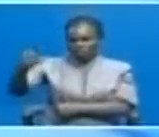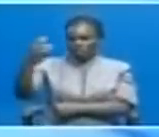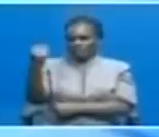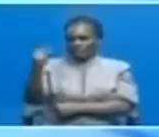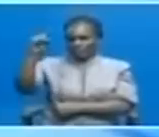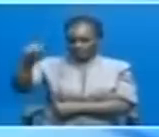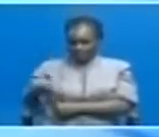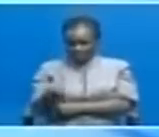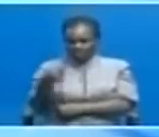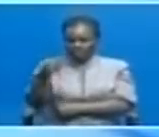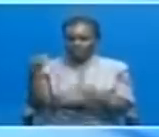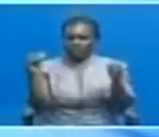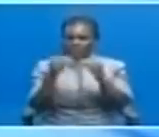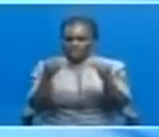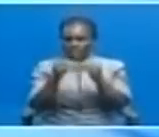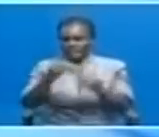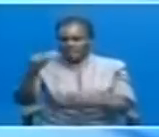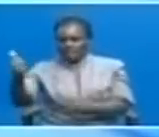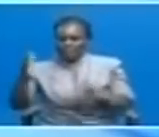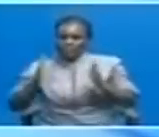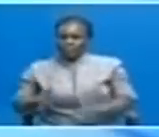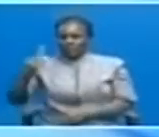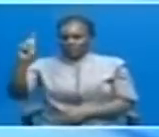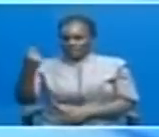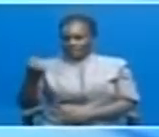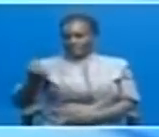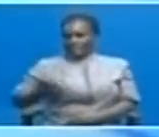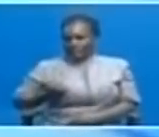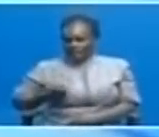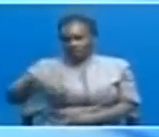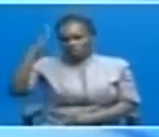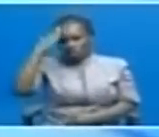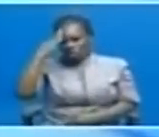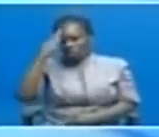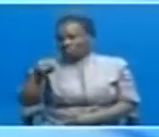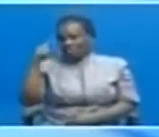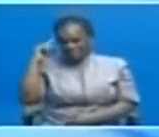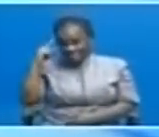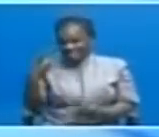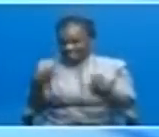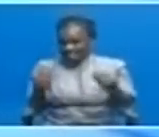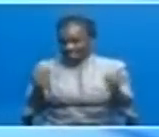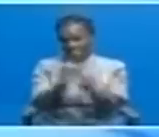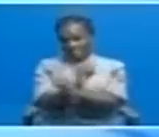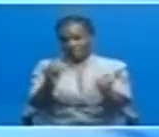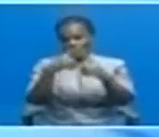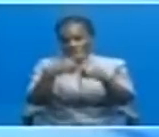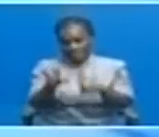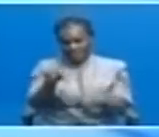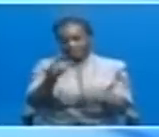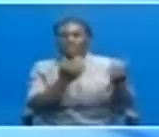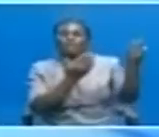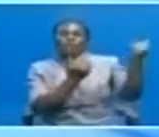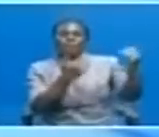race that will see her face off against Dibaba. The Kenyan starlet knows it will not be an easy task, but remains